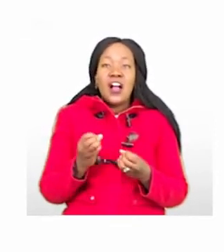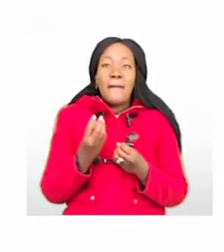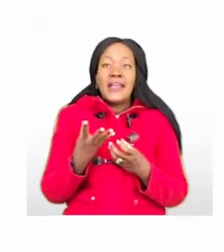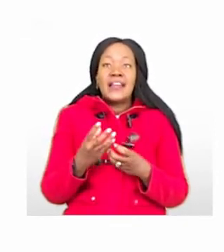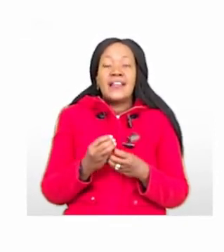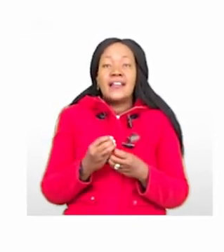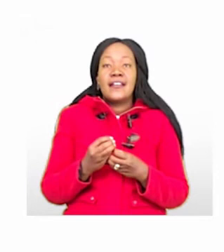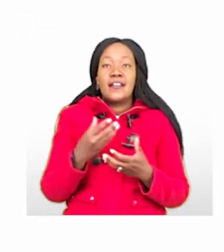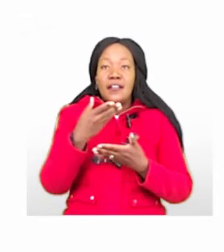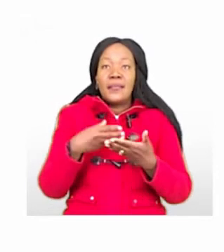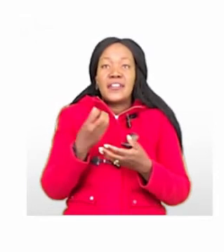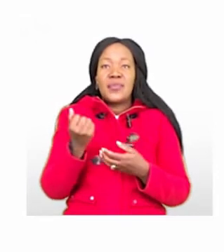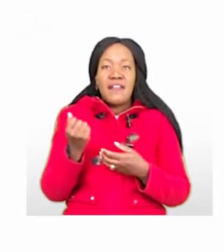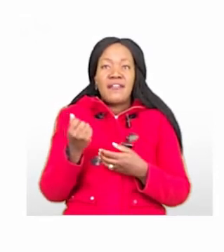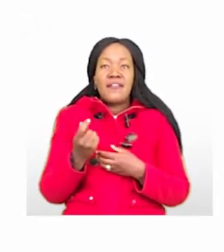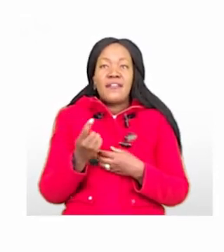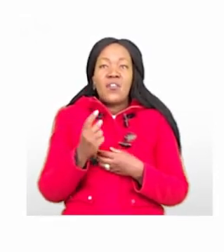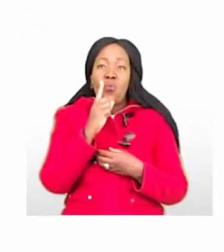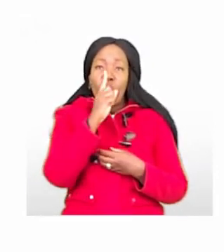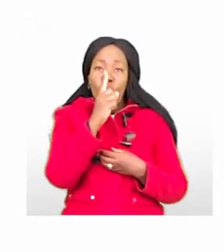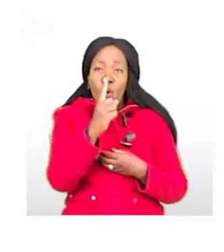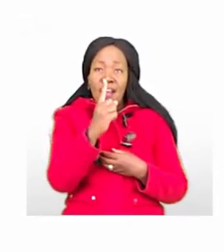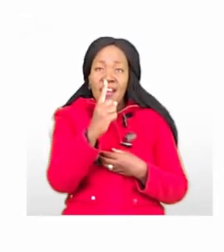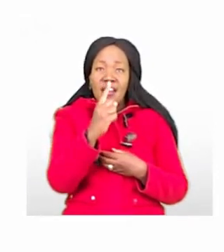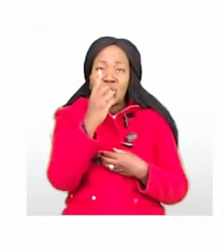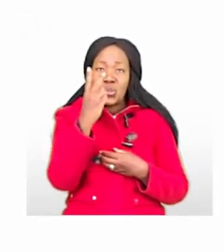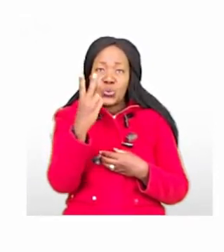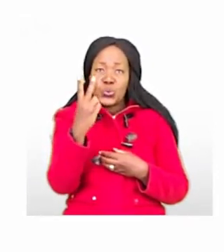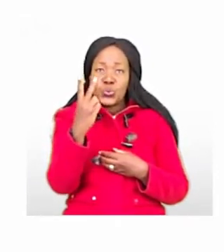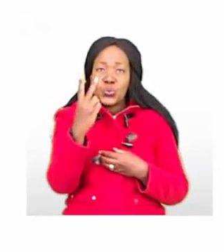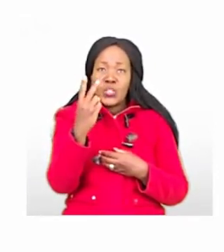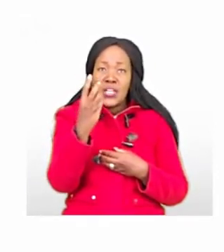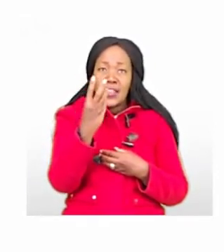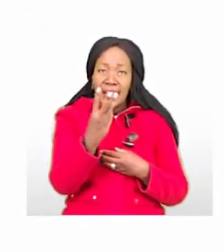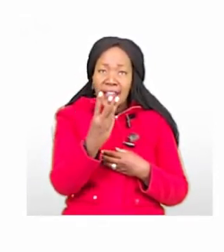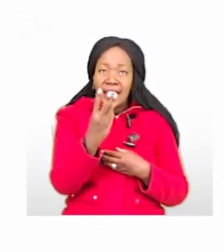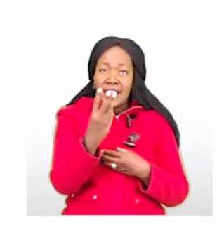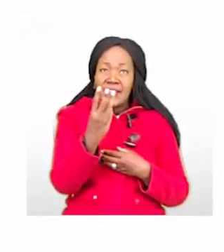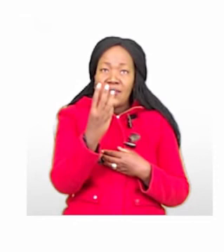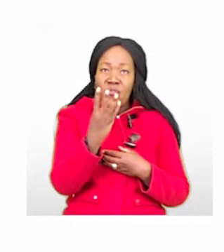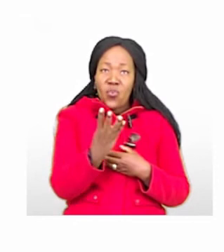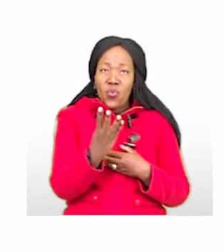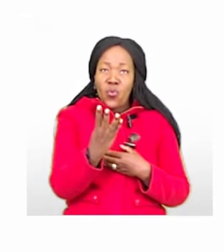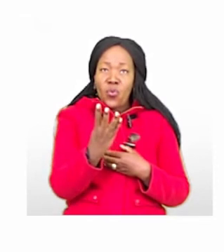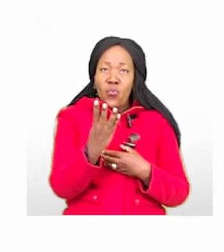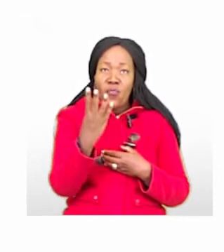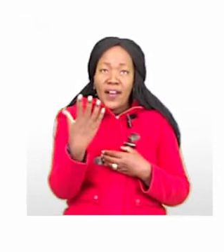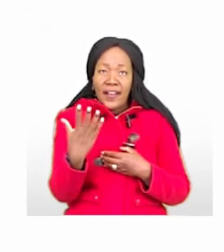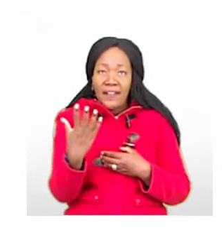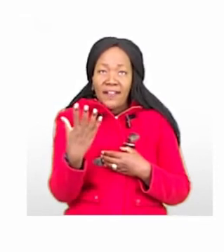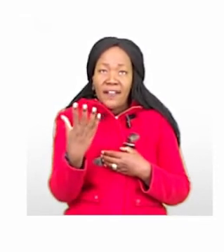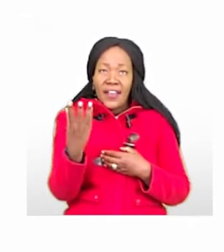page 3. 1, 2, 3, 4,